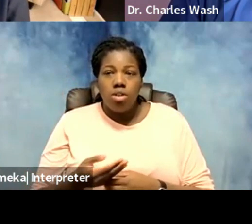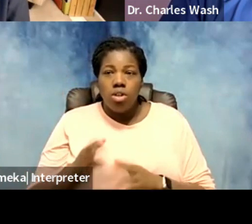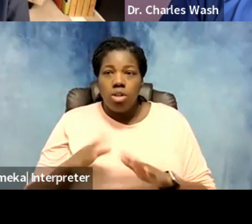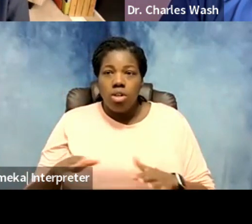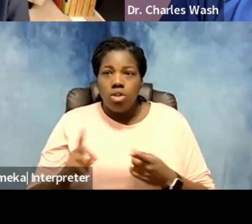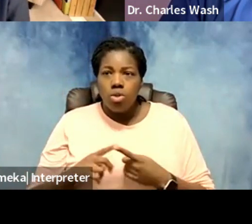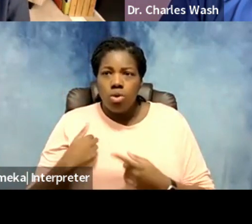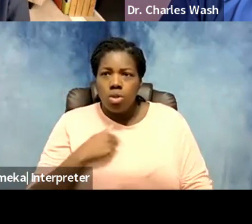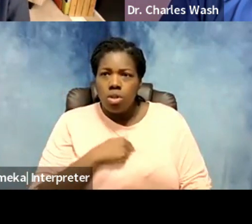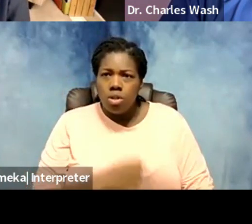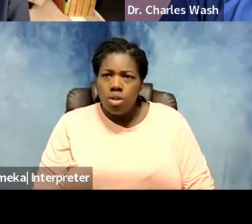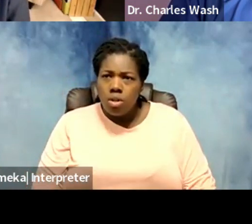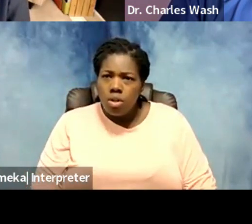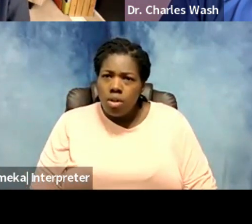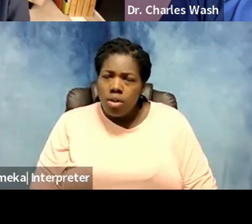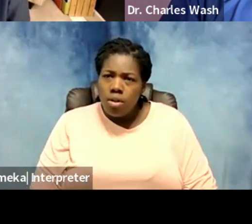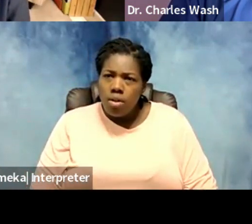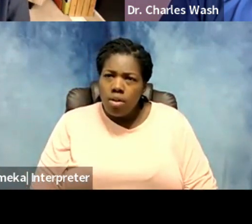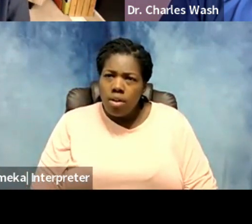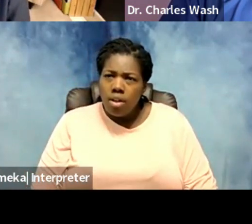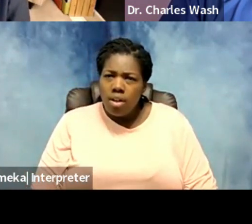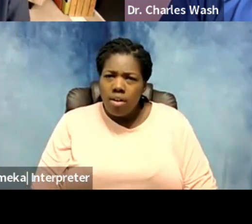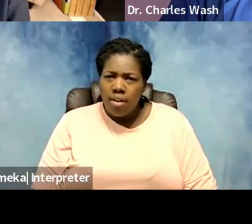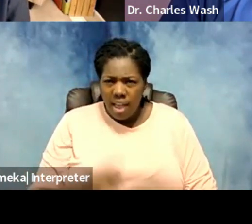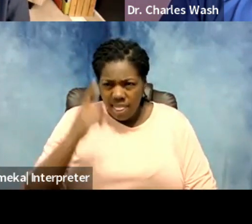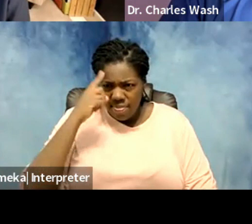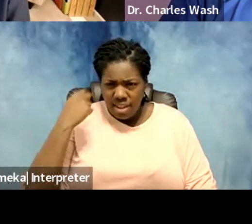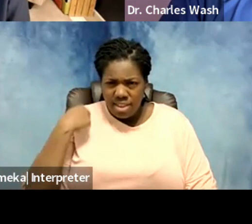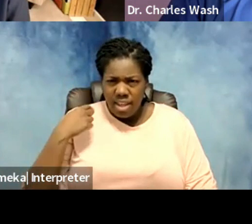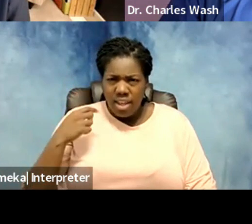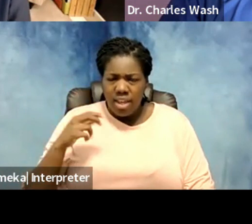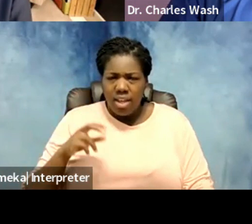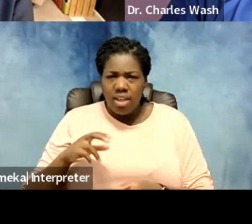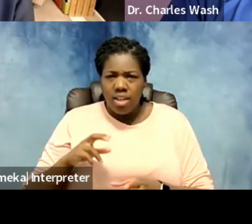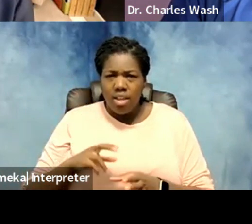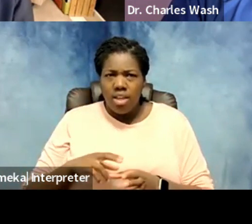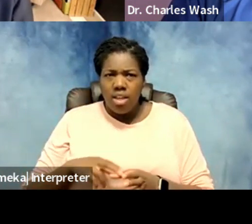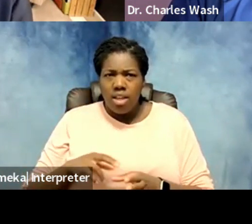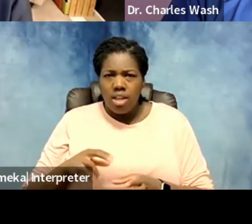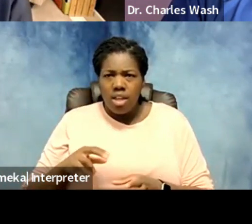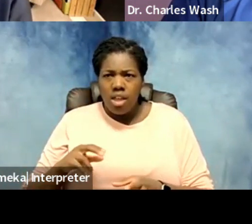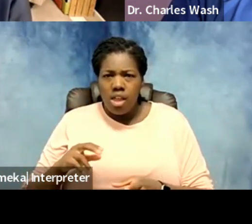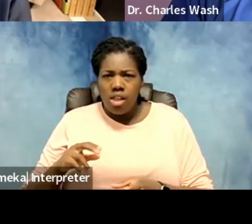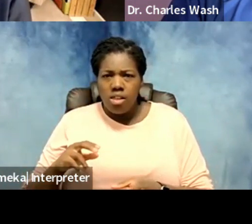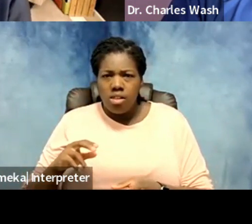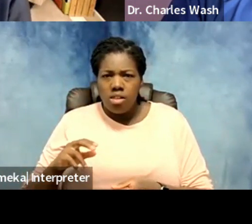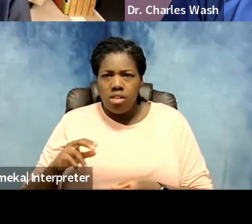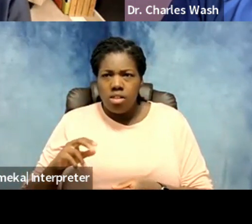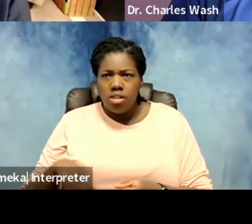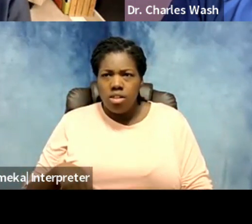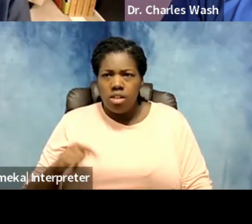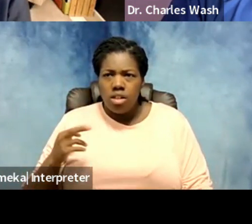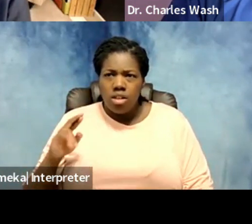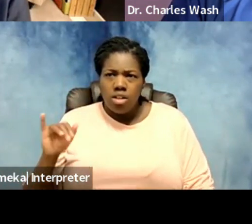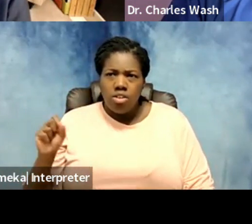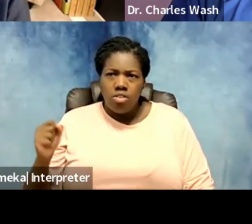Well, I know that I think they may have had to jump off. I was getting text messages. I'm not sure. Teresa, are